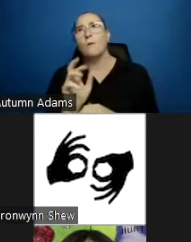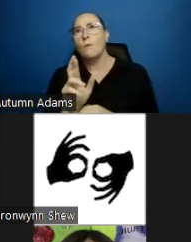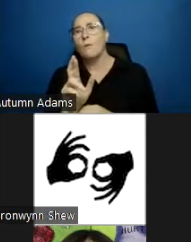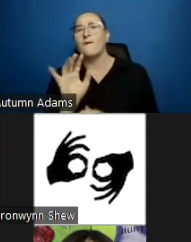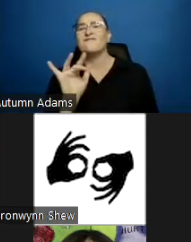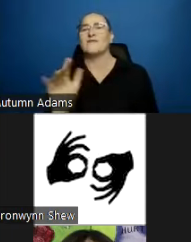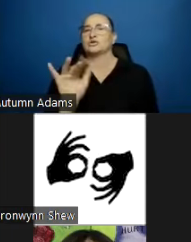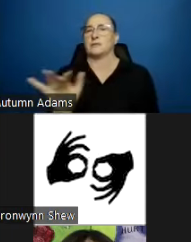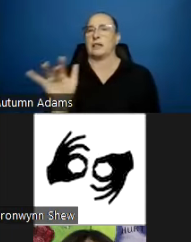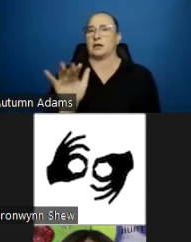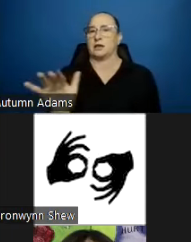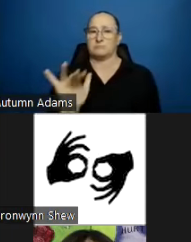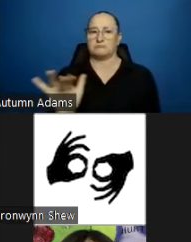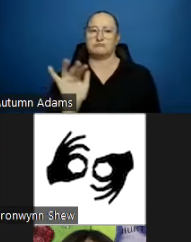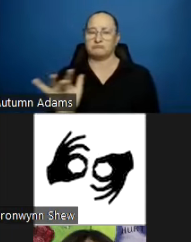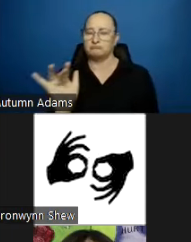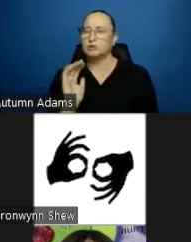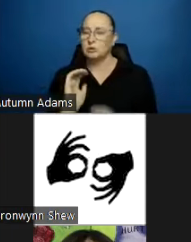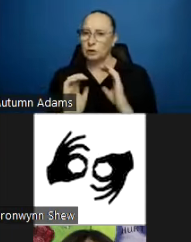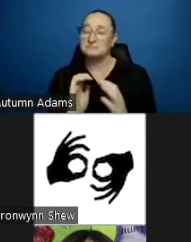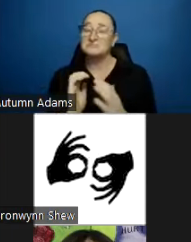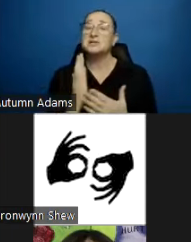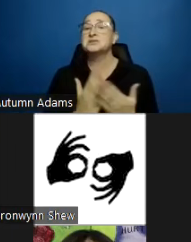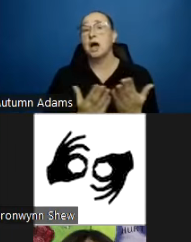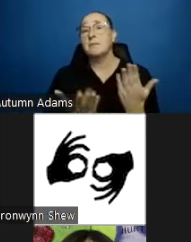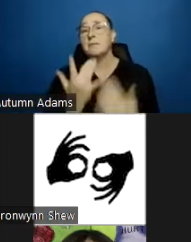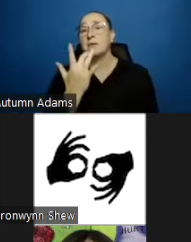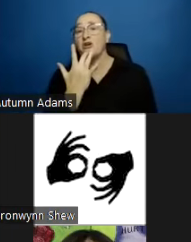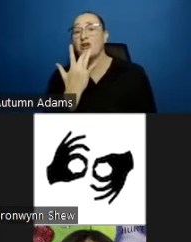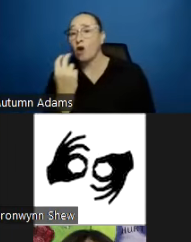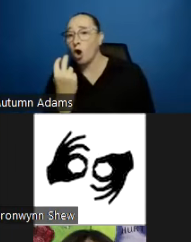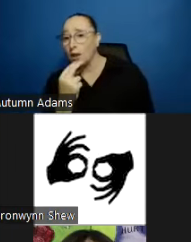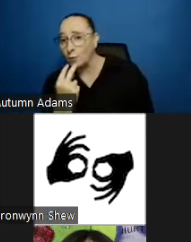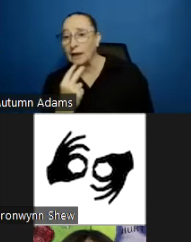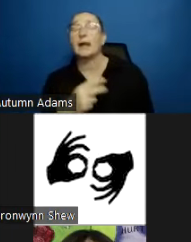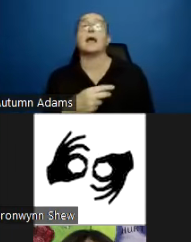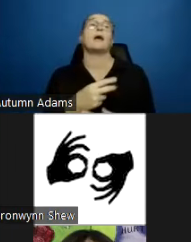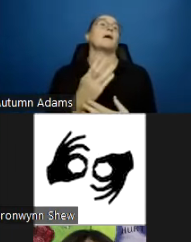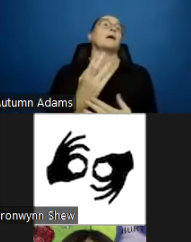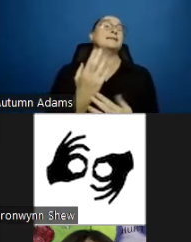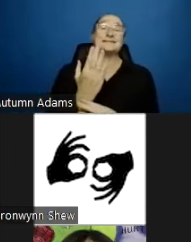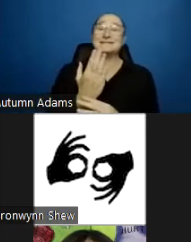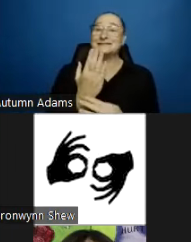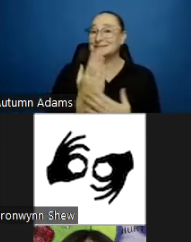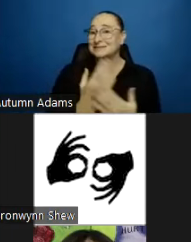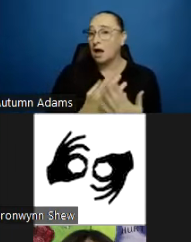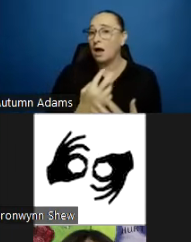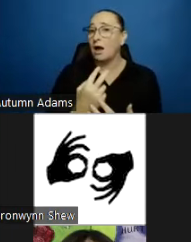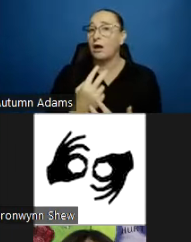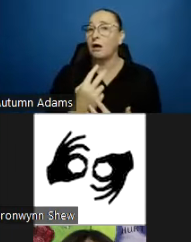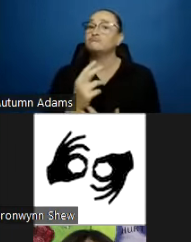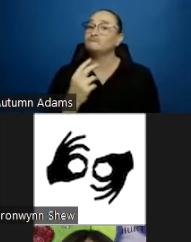to communicate. Some may prefer lip reading, some may use their own voice to speak, but again, there's so